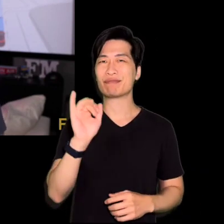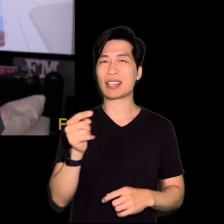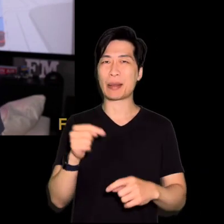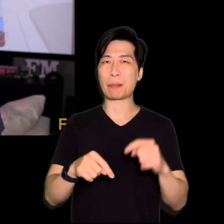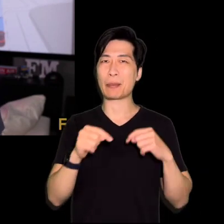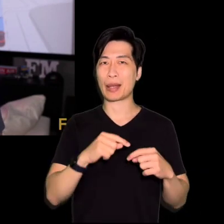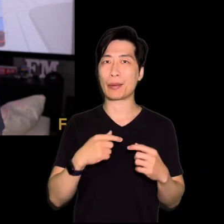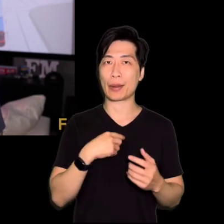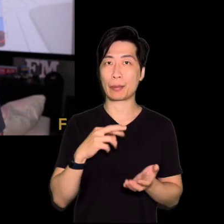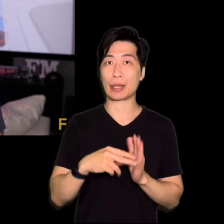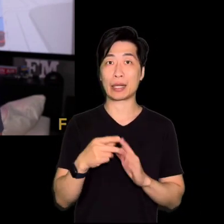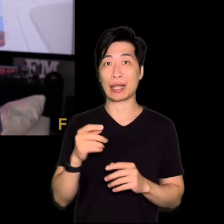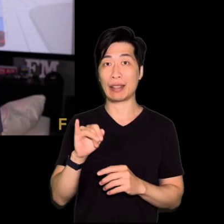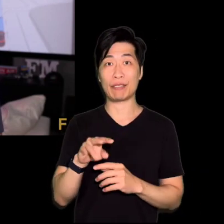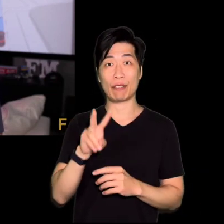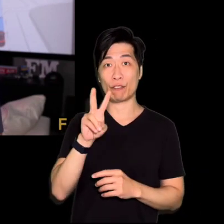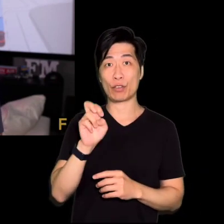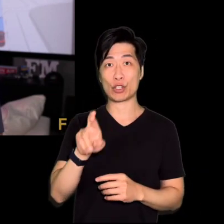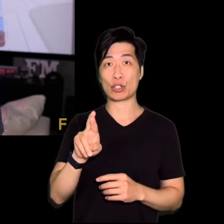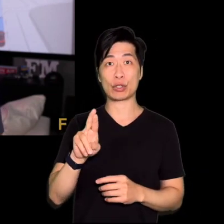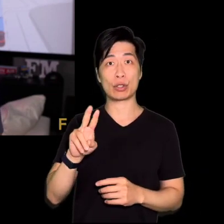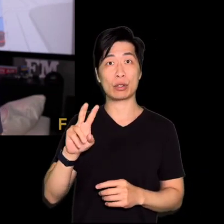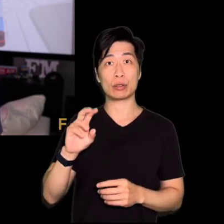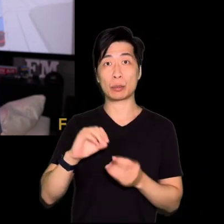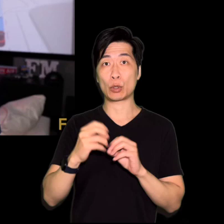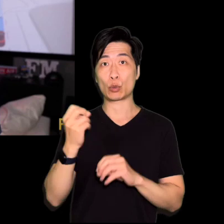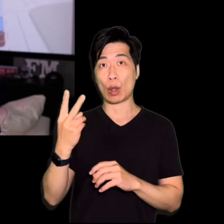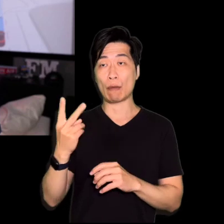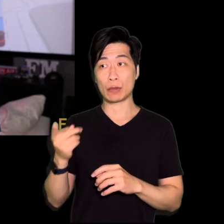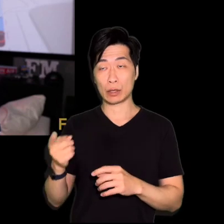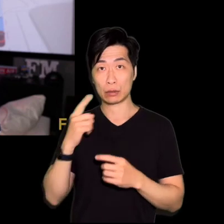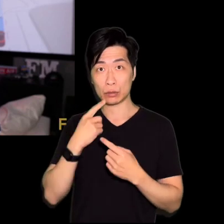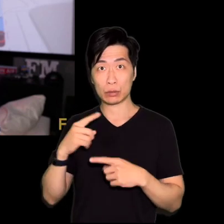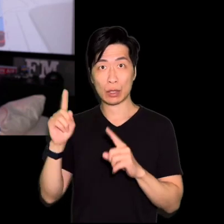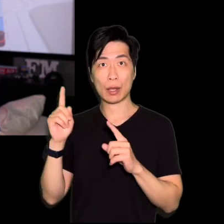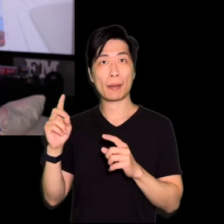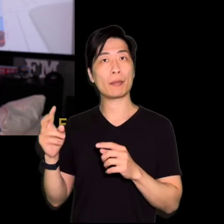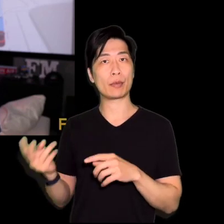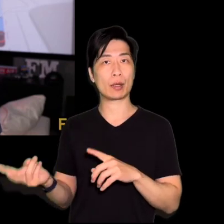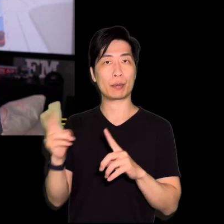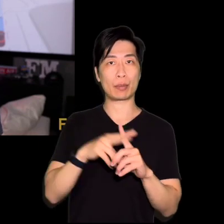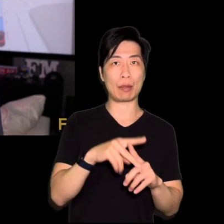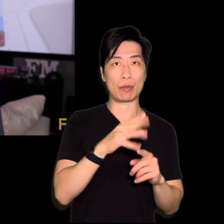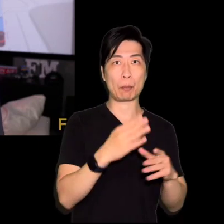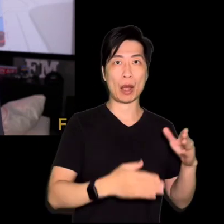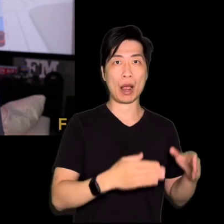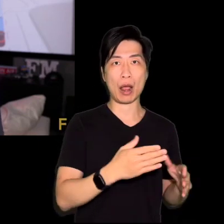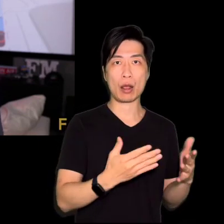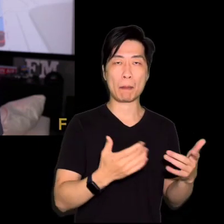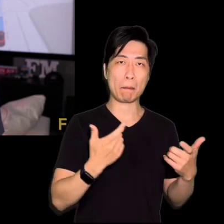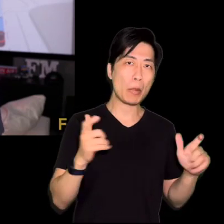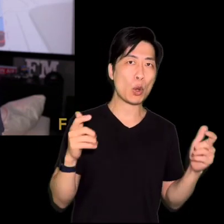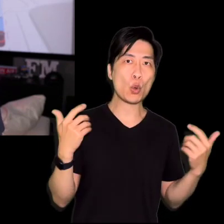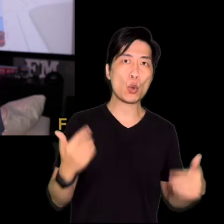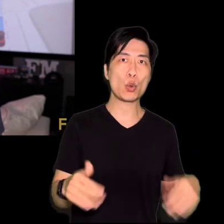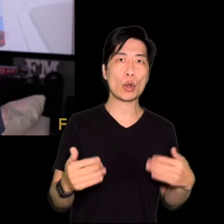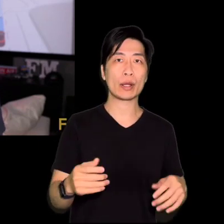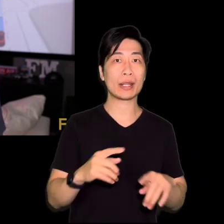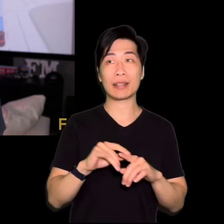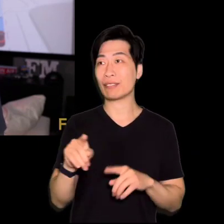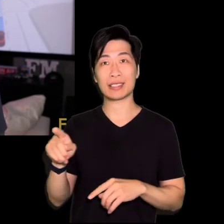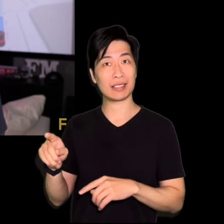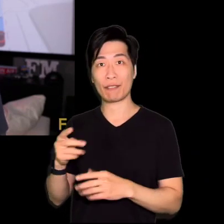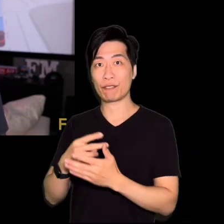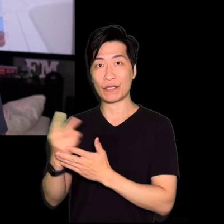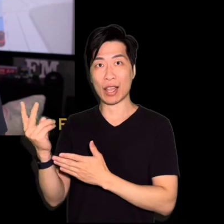of goes to sort of what I was talking about. If version 12 turns out to be the software we all think it's going to be, then the implication for bot is massive. If